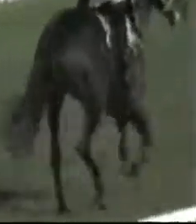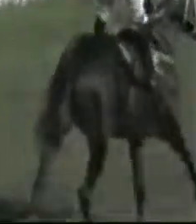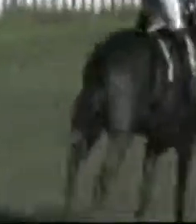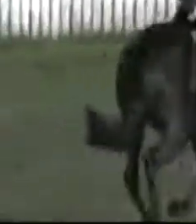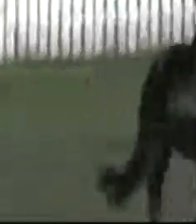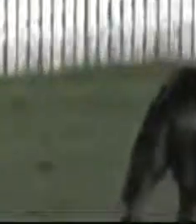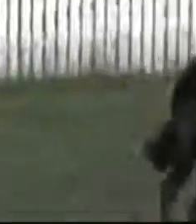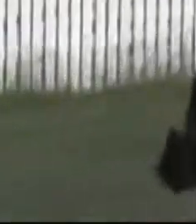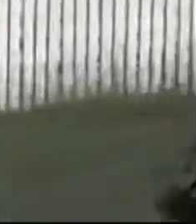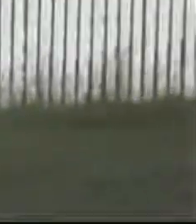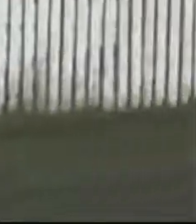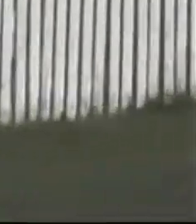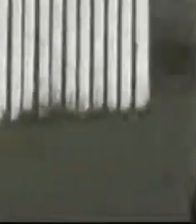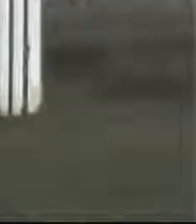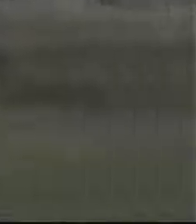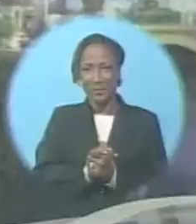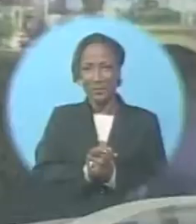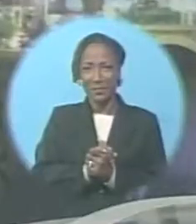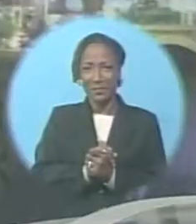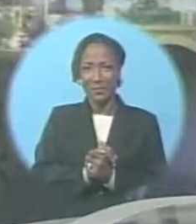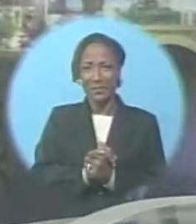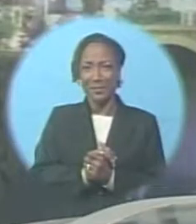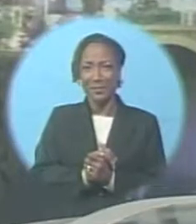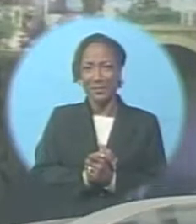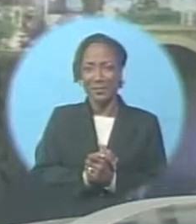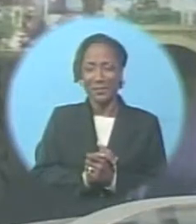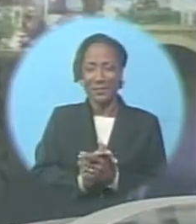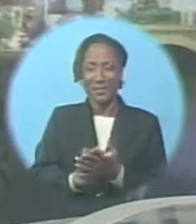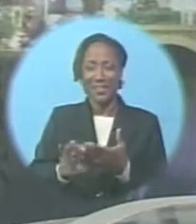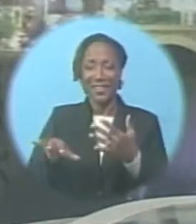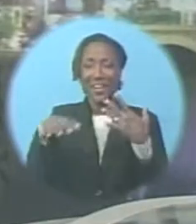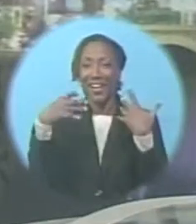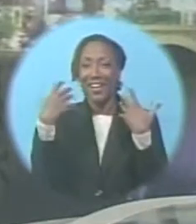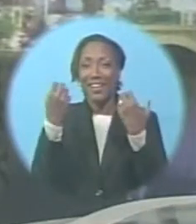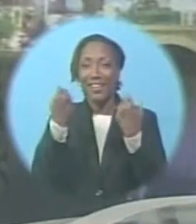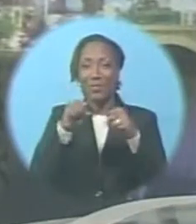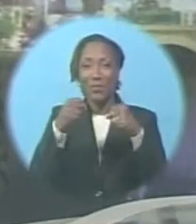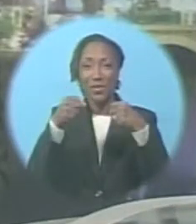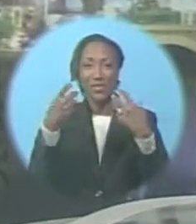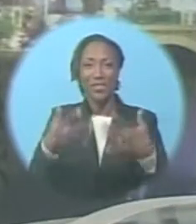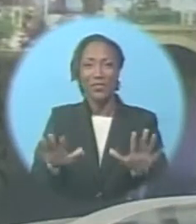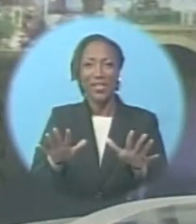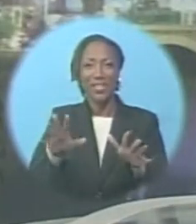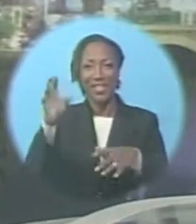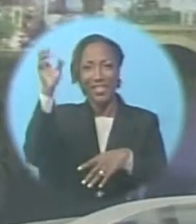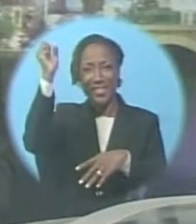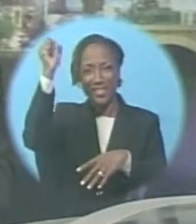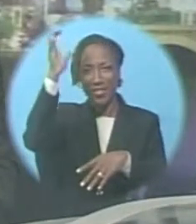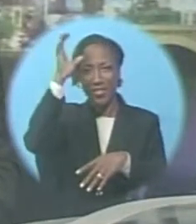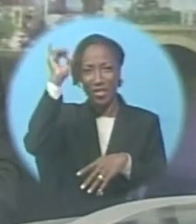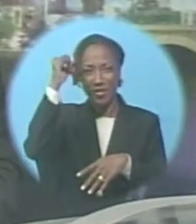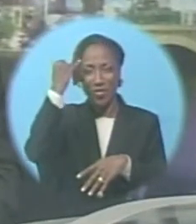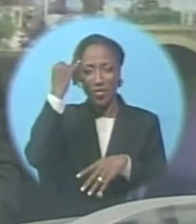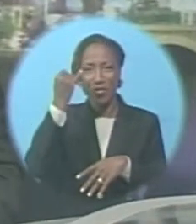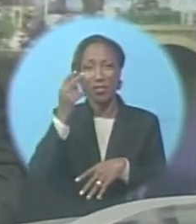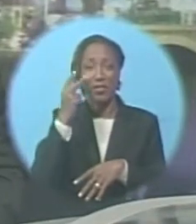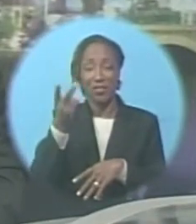in 1:46 and 3. Well, that's sports for this evening. Shane Jones returns with a look at the business news.